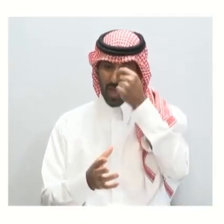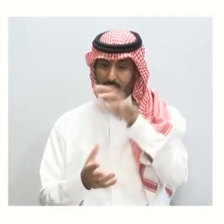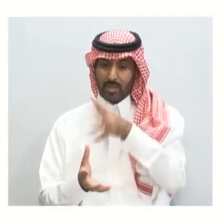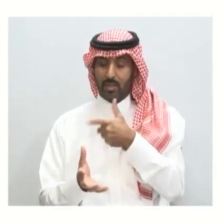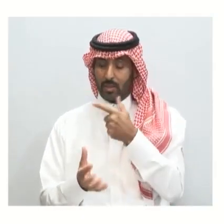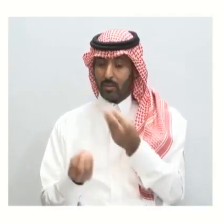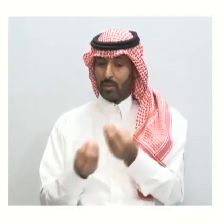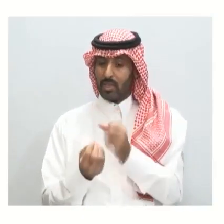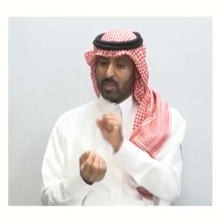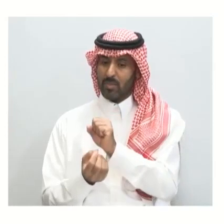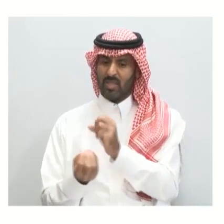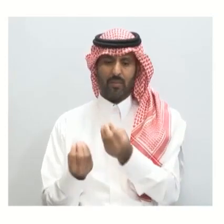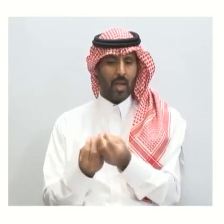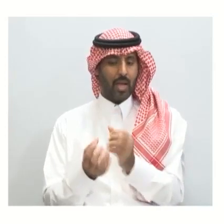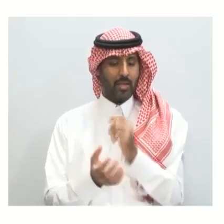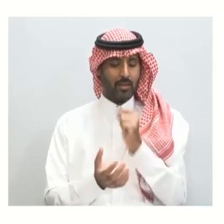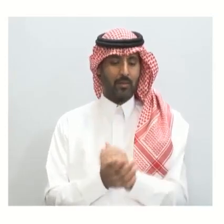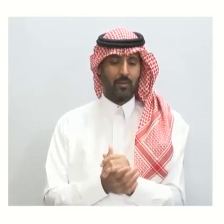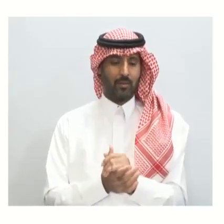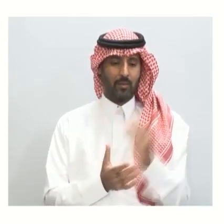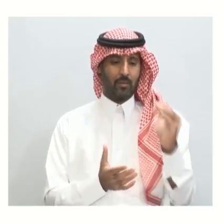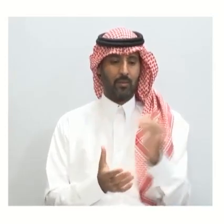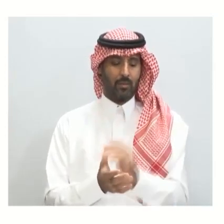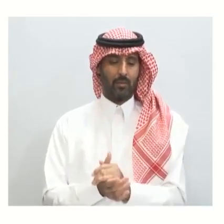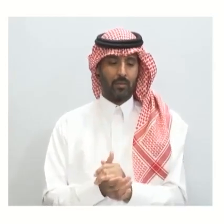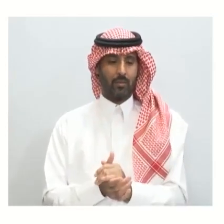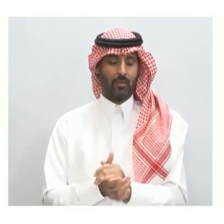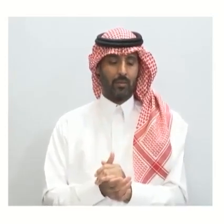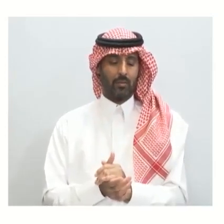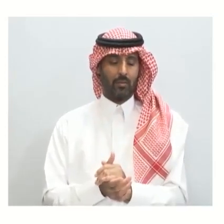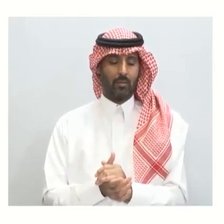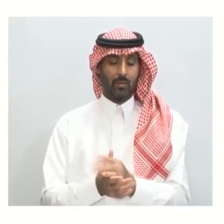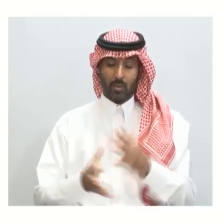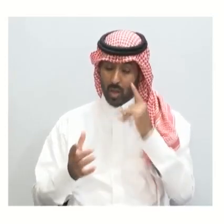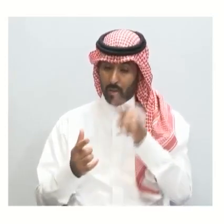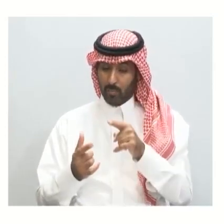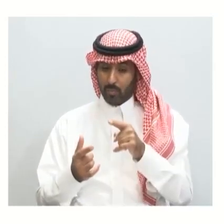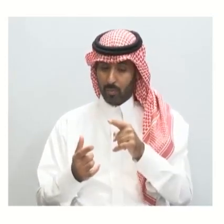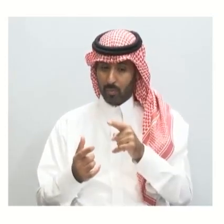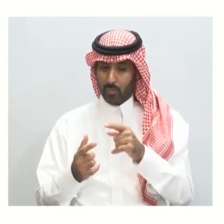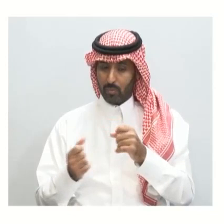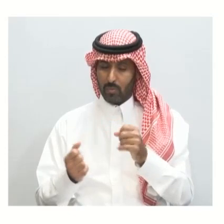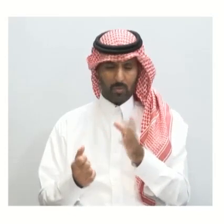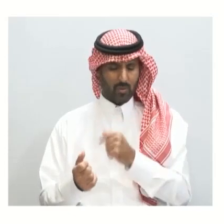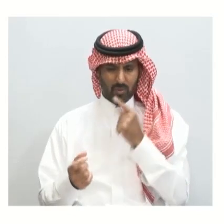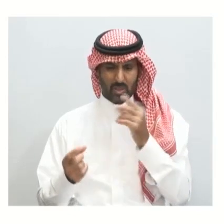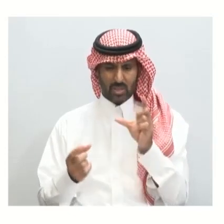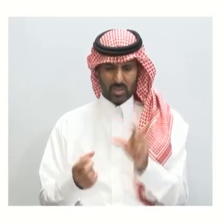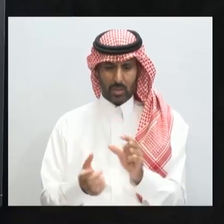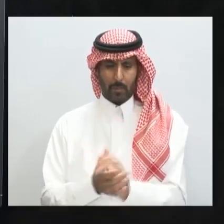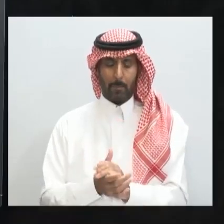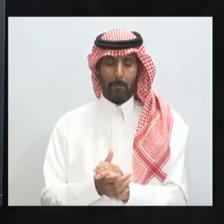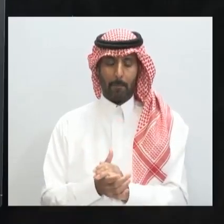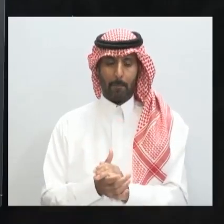used with specific adjectives. So you can see that we have here the gradable and, of course, the non-gradable, or we say